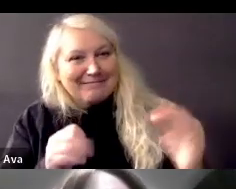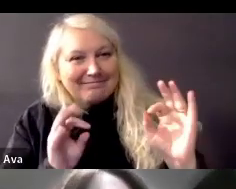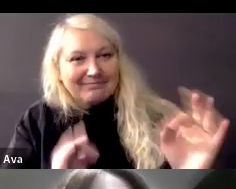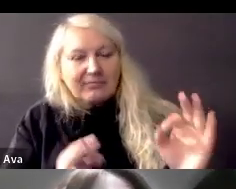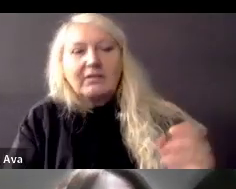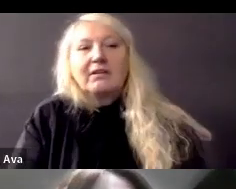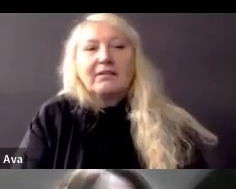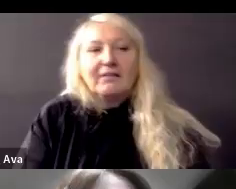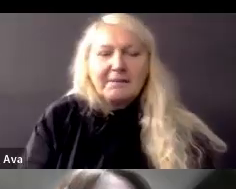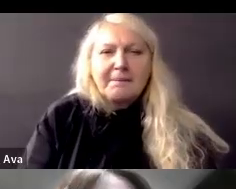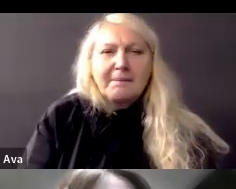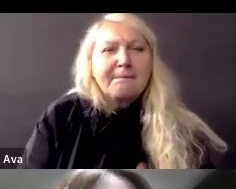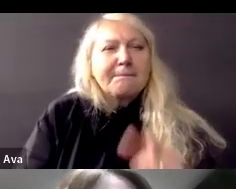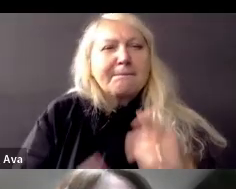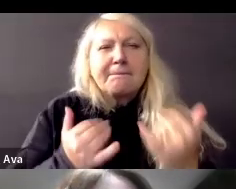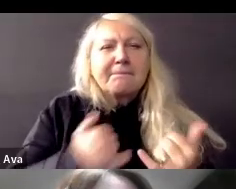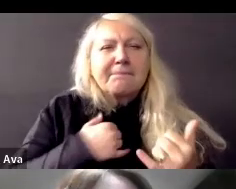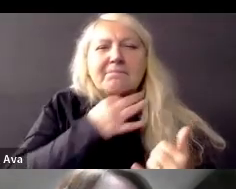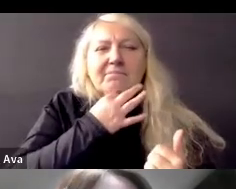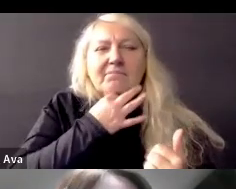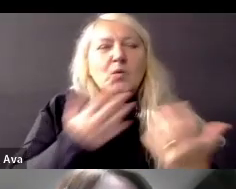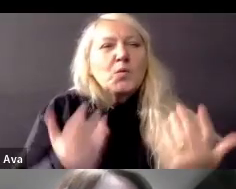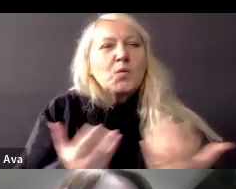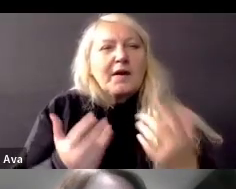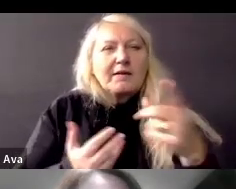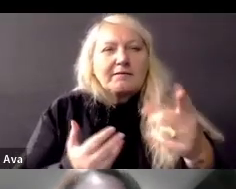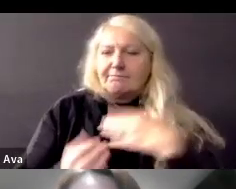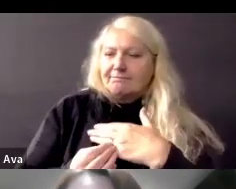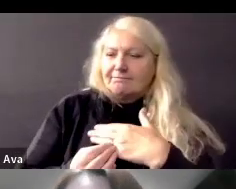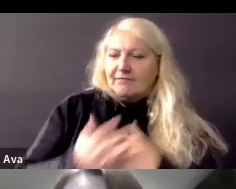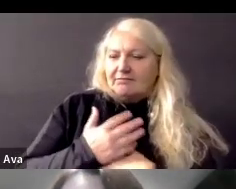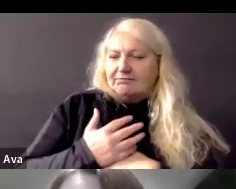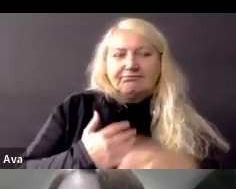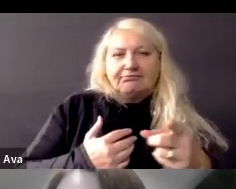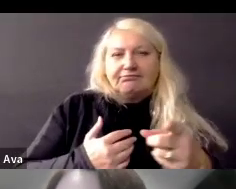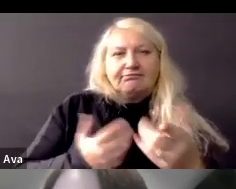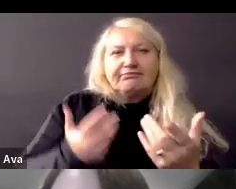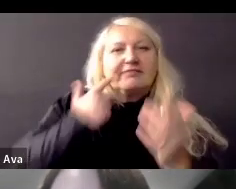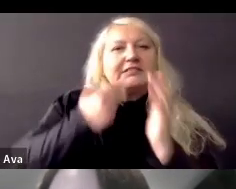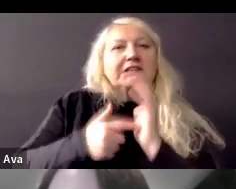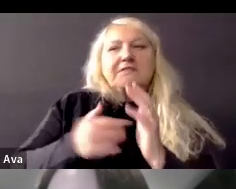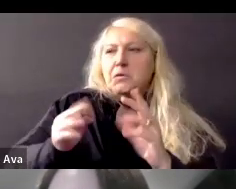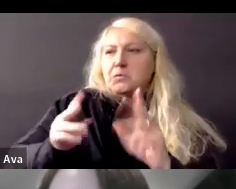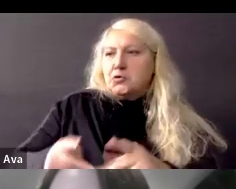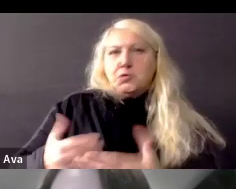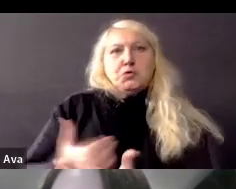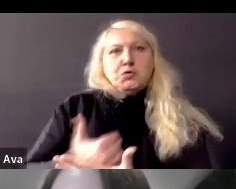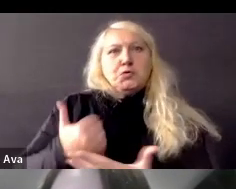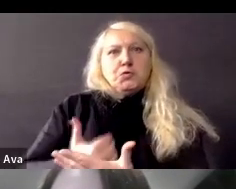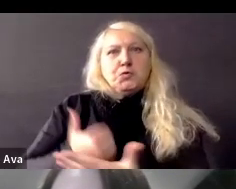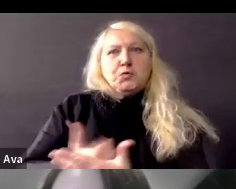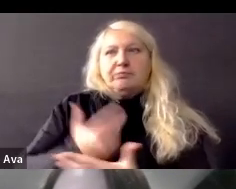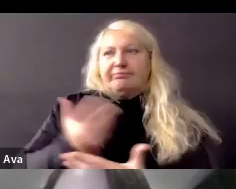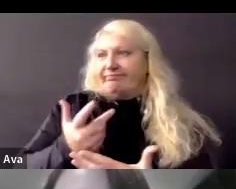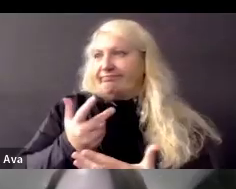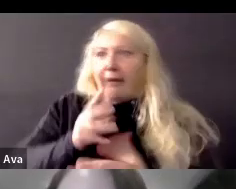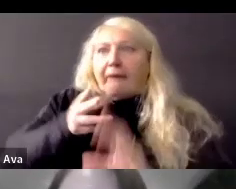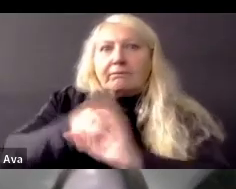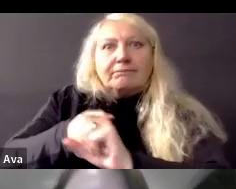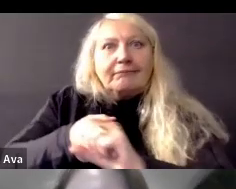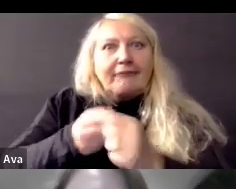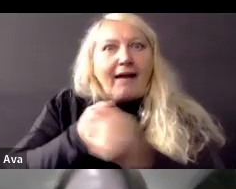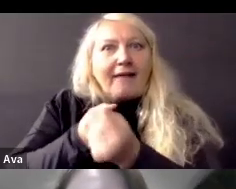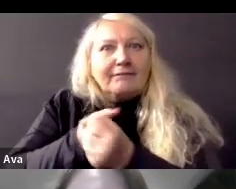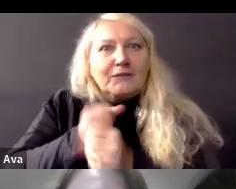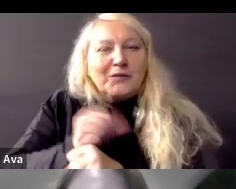what advice or what would you tell somebody who's just starting out in advocacy or the advocacy work that you